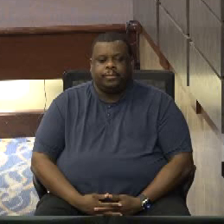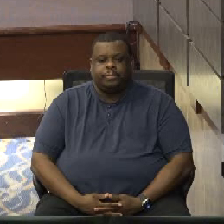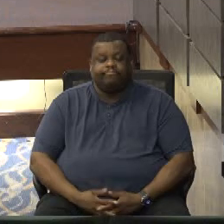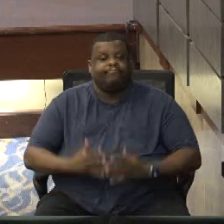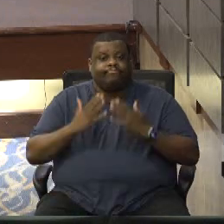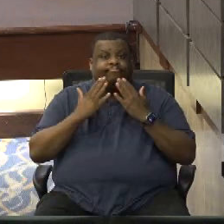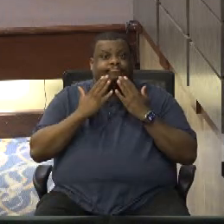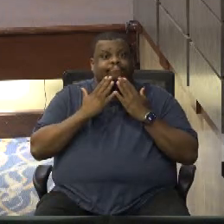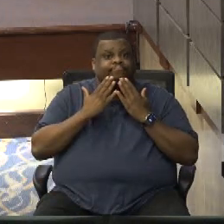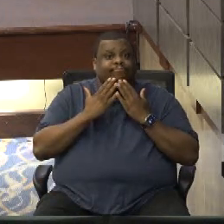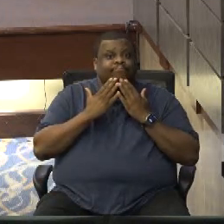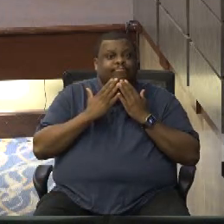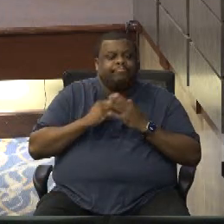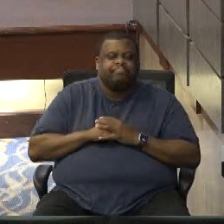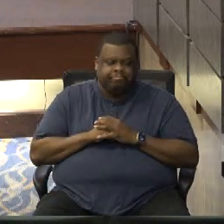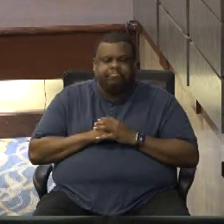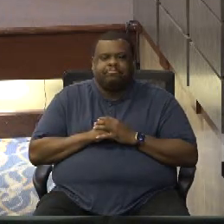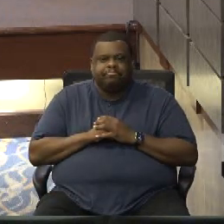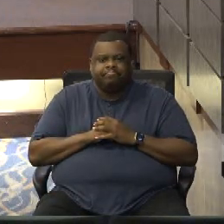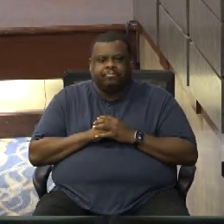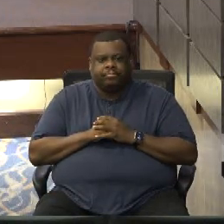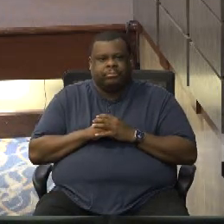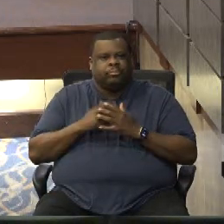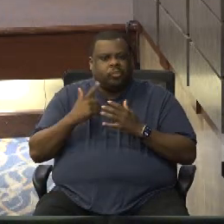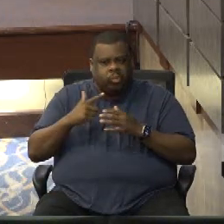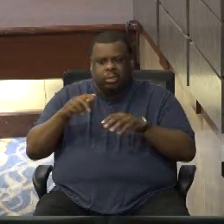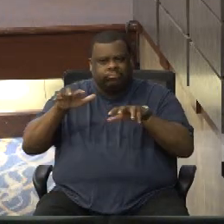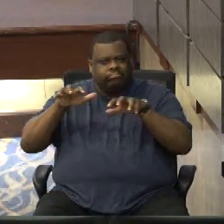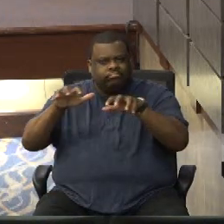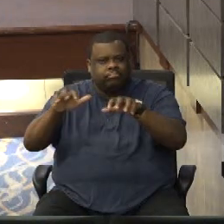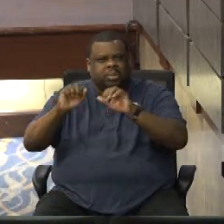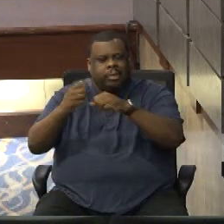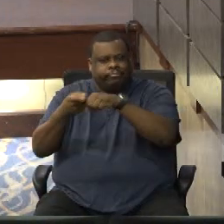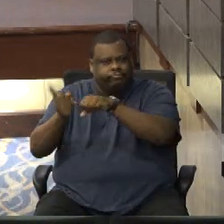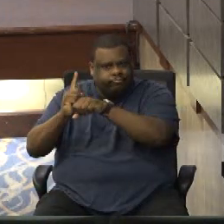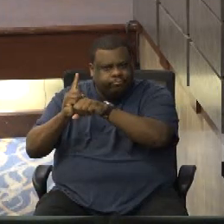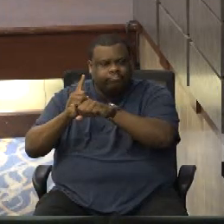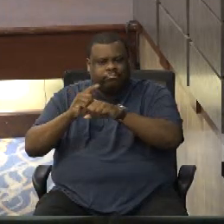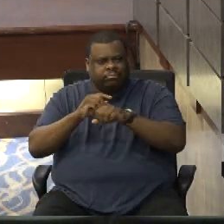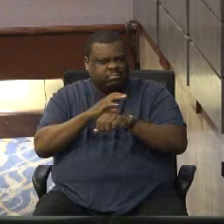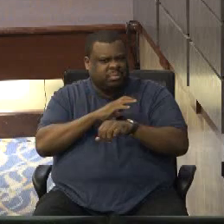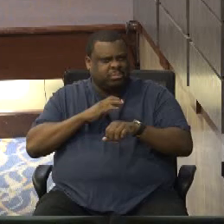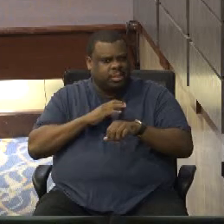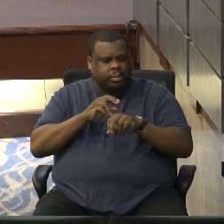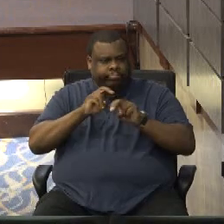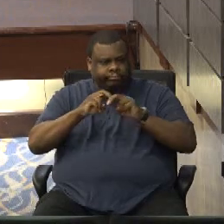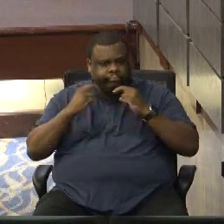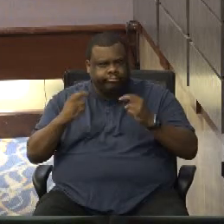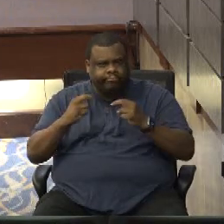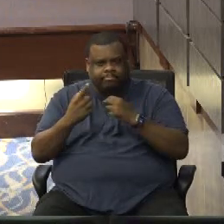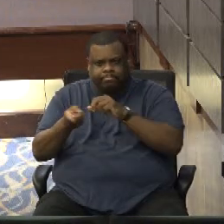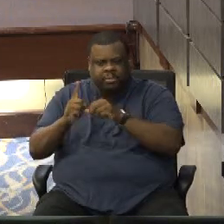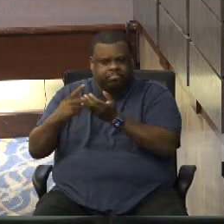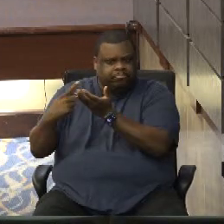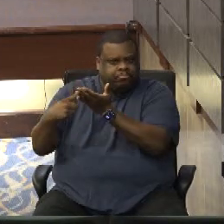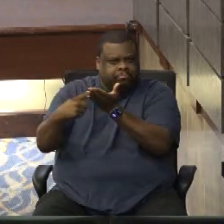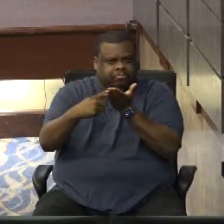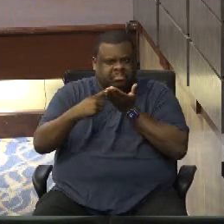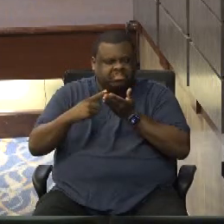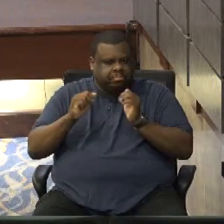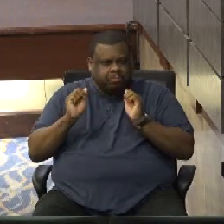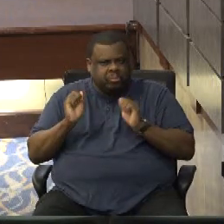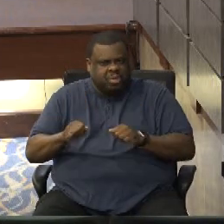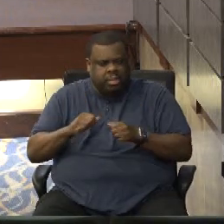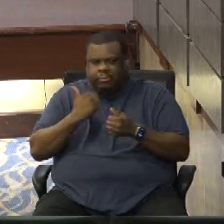Thank you. We provide an opportunity for the public to address the City Council on any agenda item or during the hearing of visitors portion of the